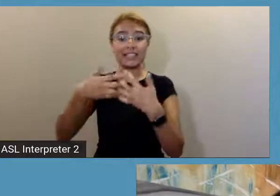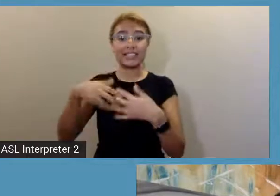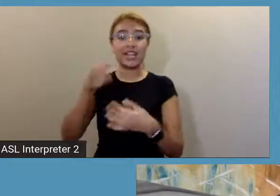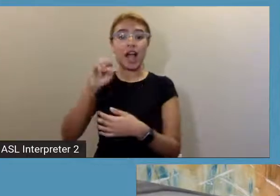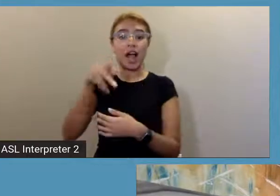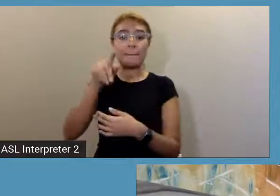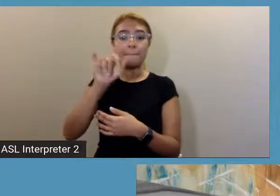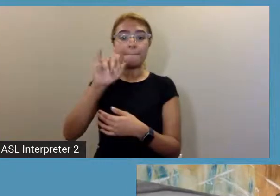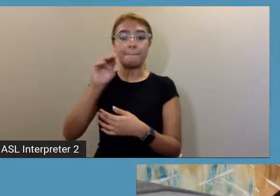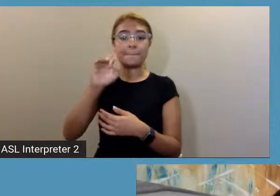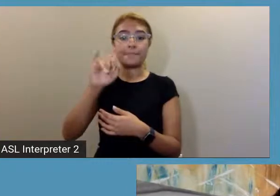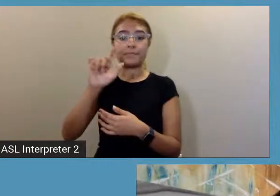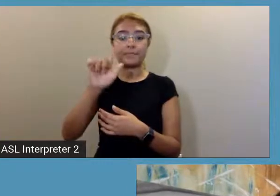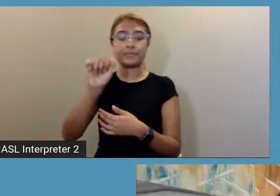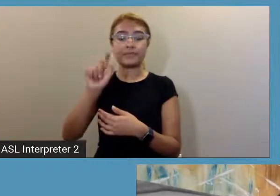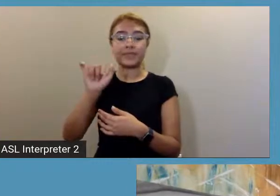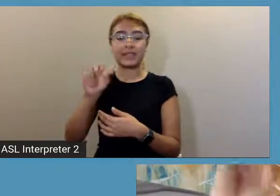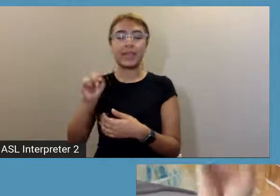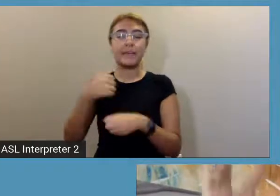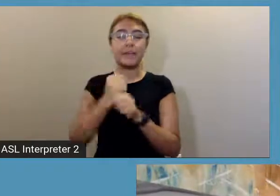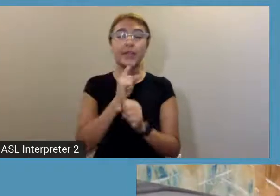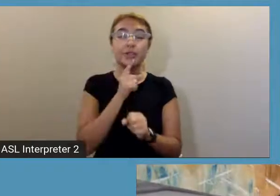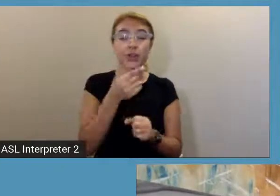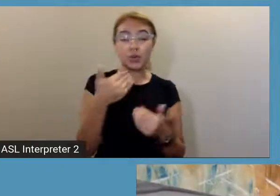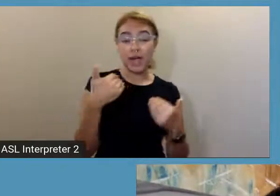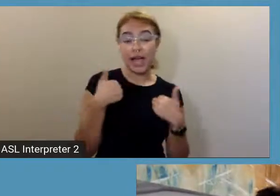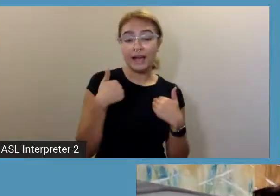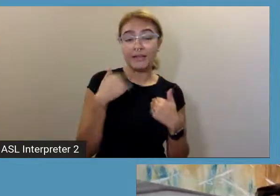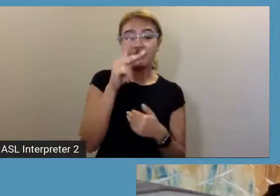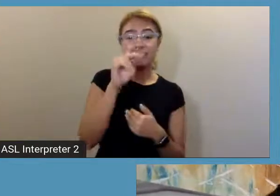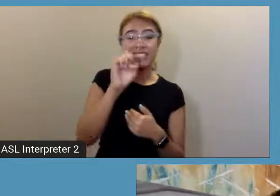make sure you have keywords and important things in your exhibition.